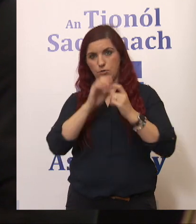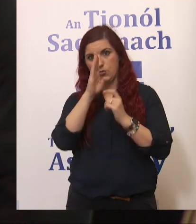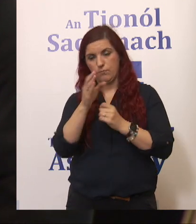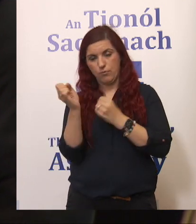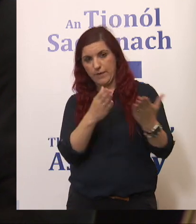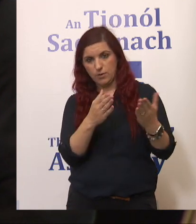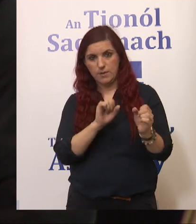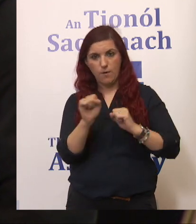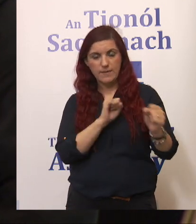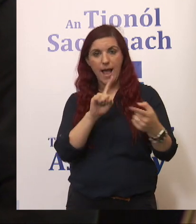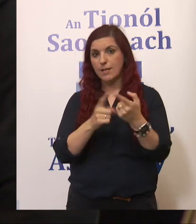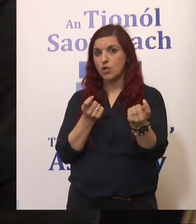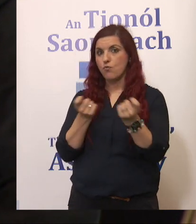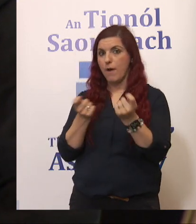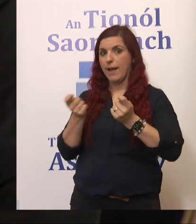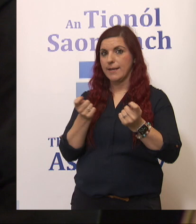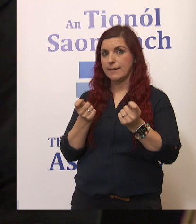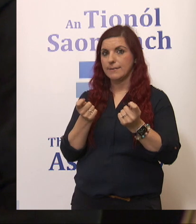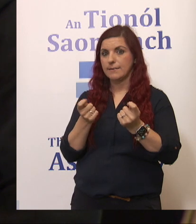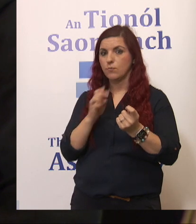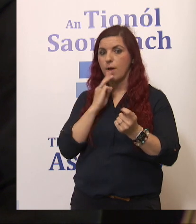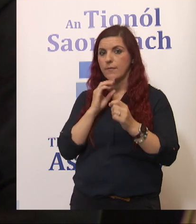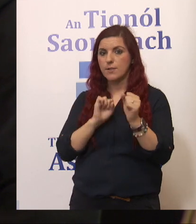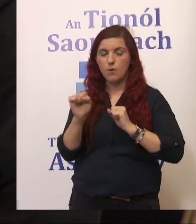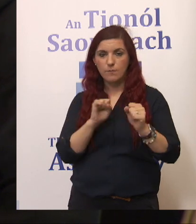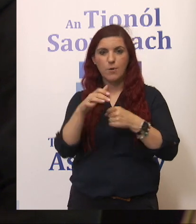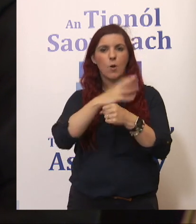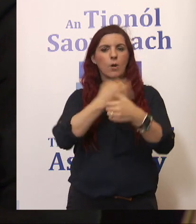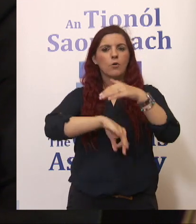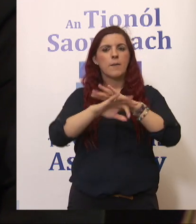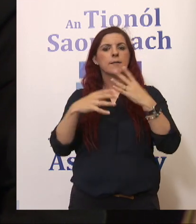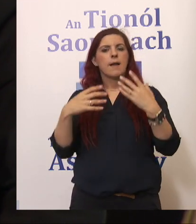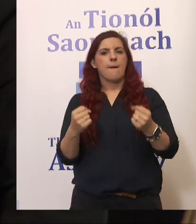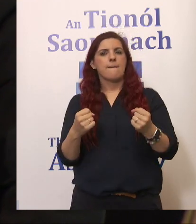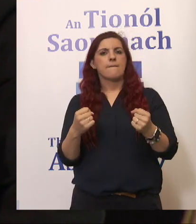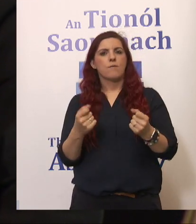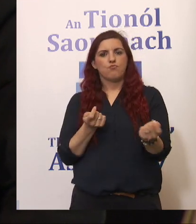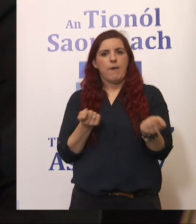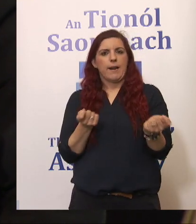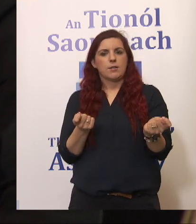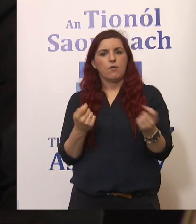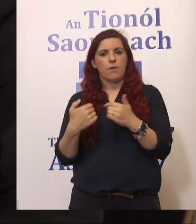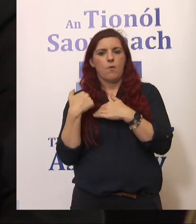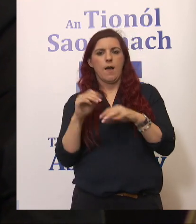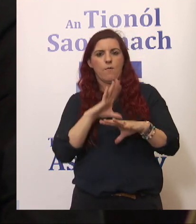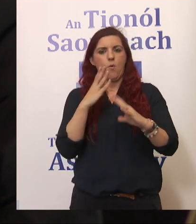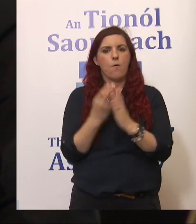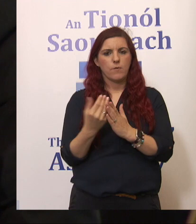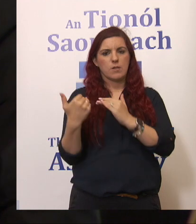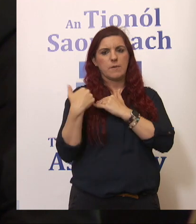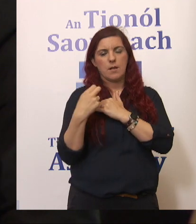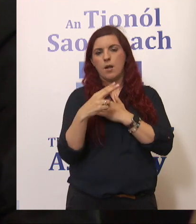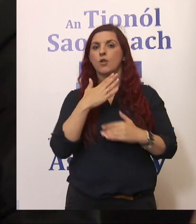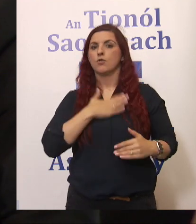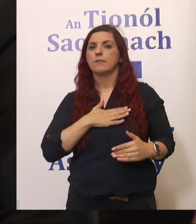a regulated private service. But the local government system retains the regulatory role, so it has overall responsibility for not just roads but